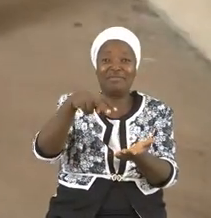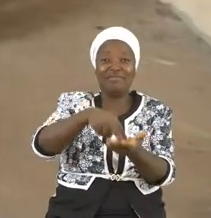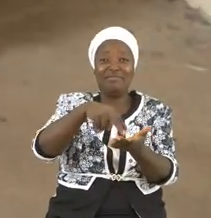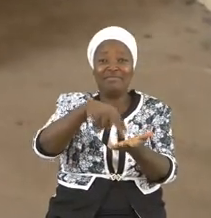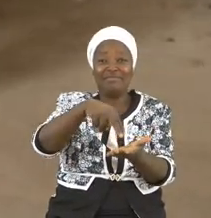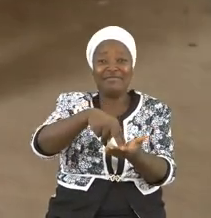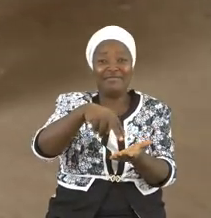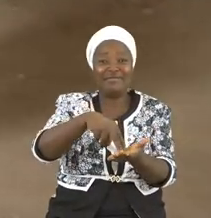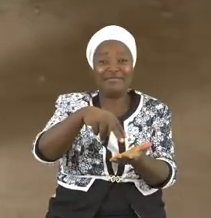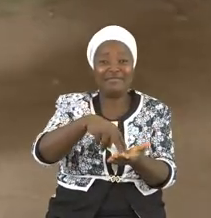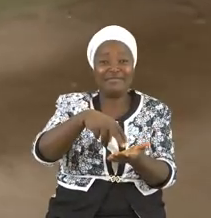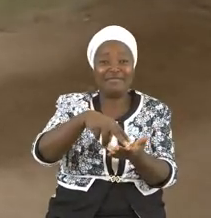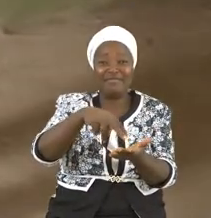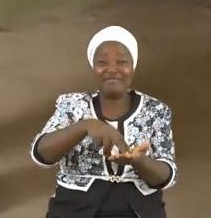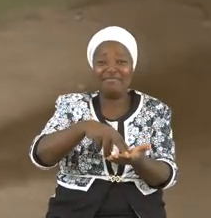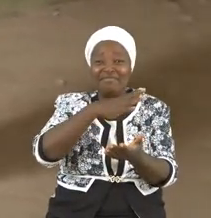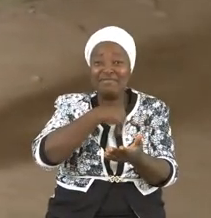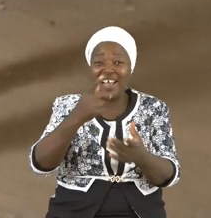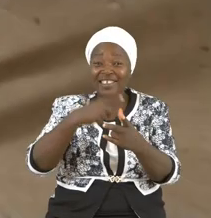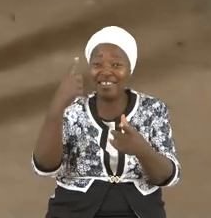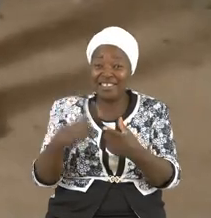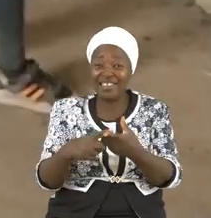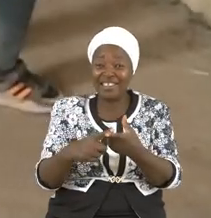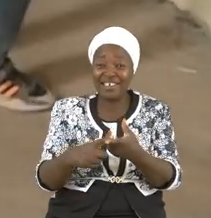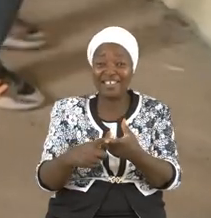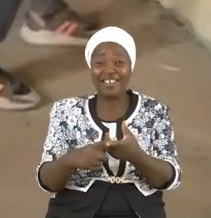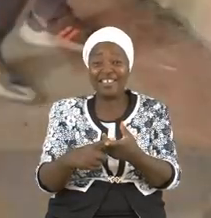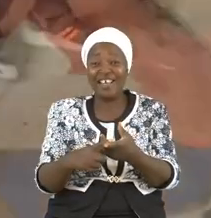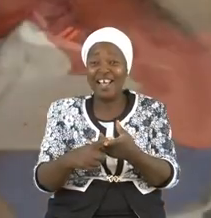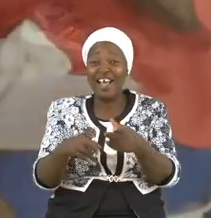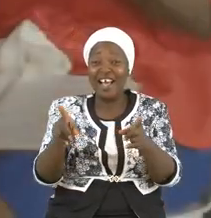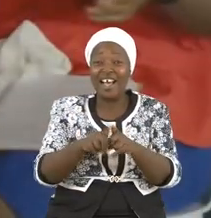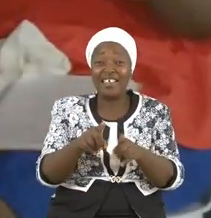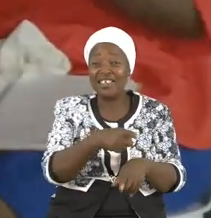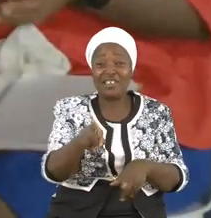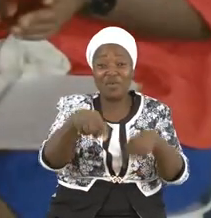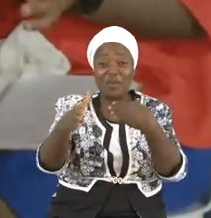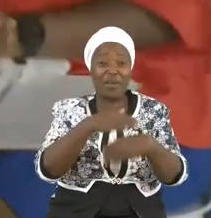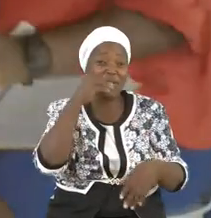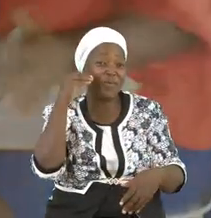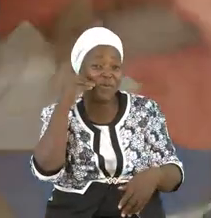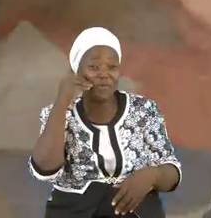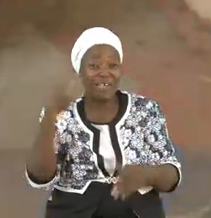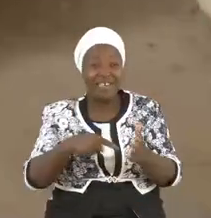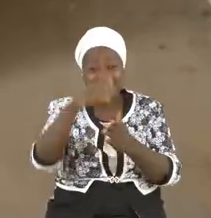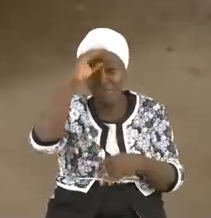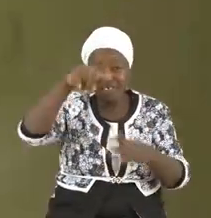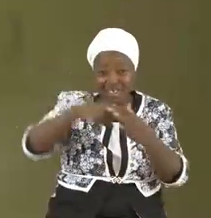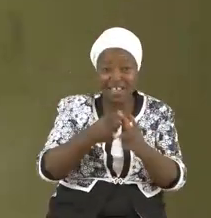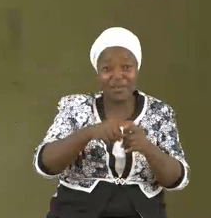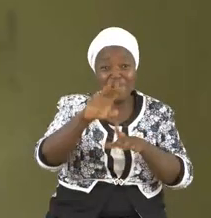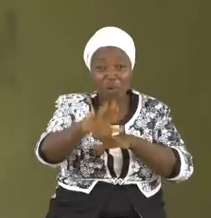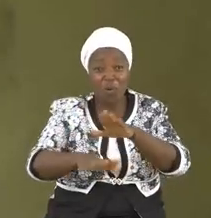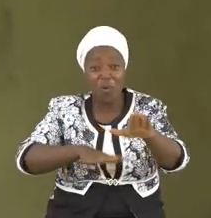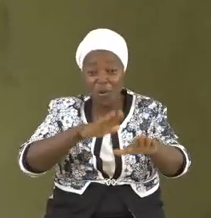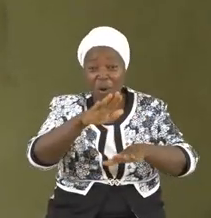And then, as he went back home, started walking and started, you